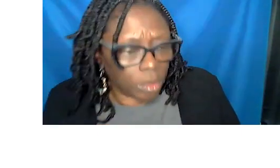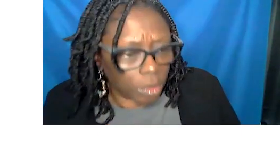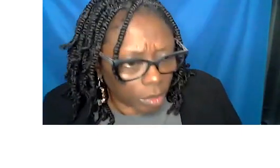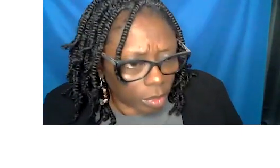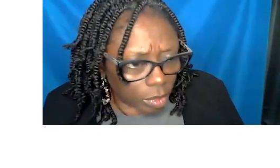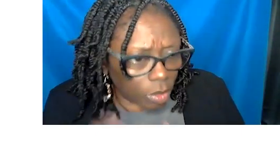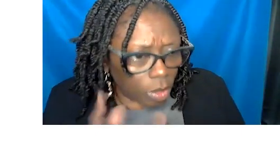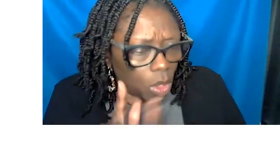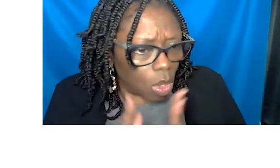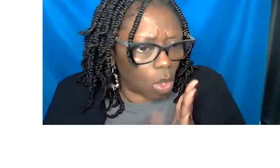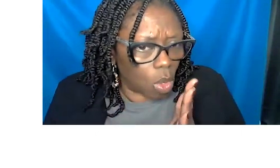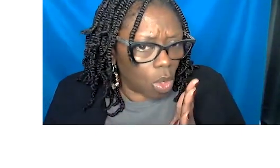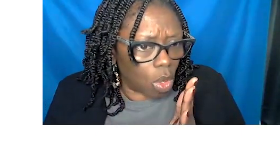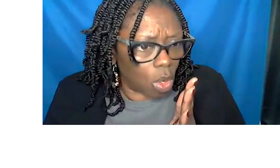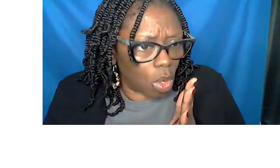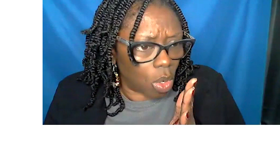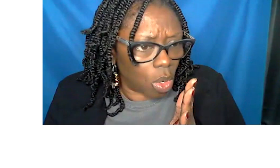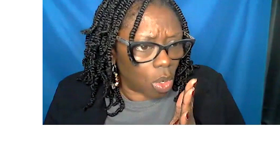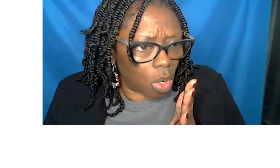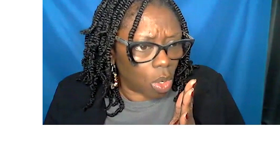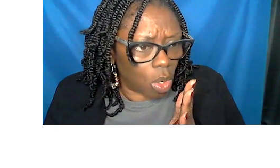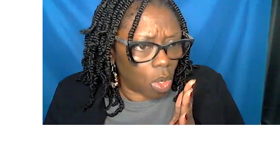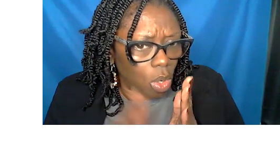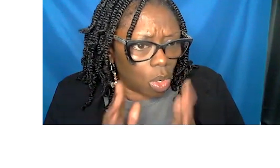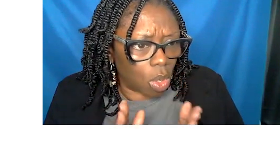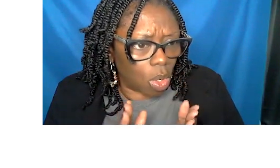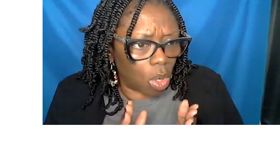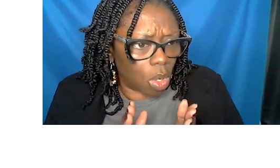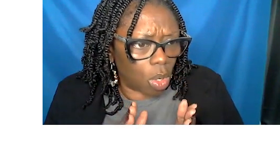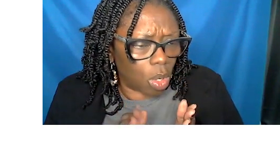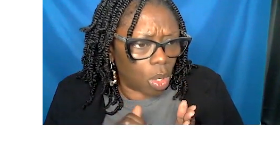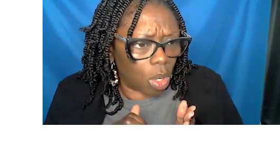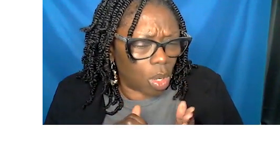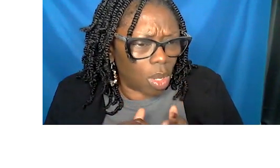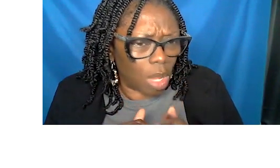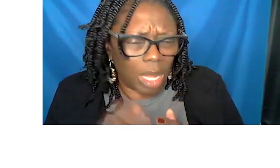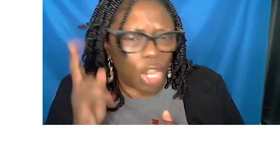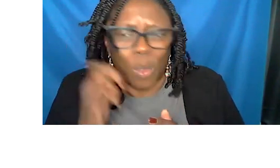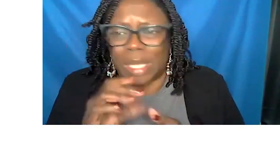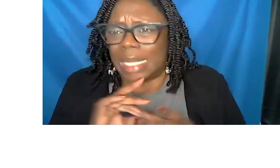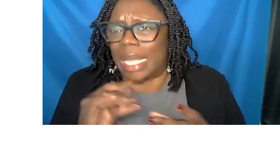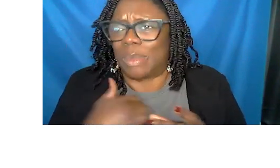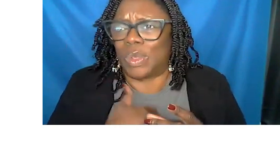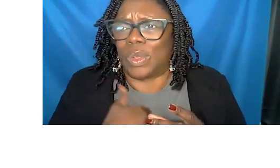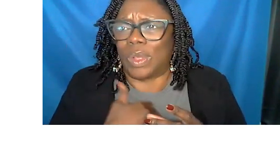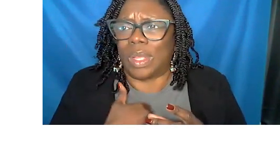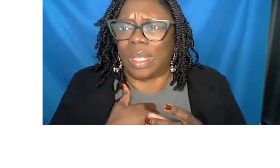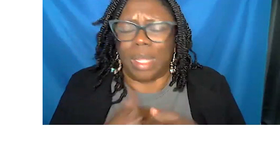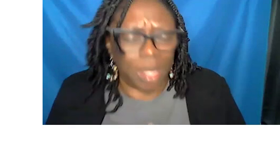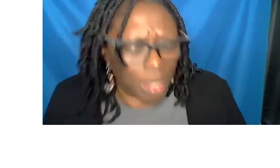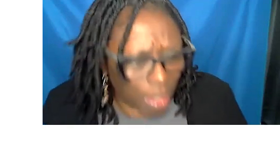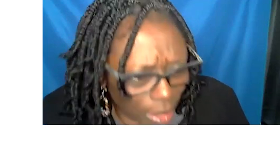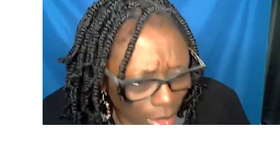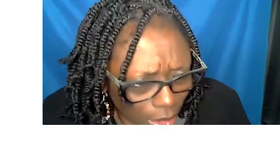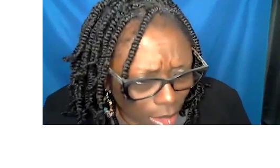A lawyer would, in fact, it would be an incorrect way of reading it. There are certain rules that you have to follow to read the